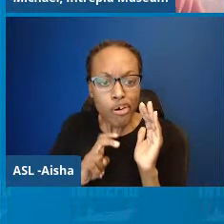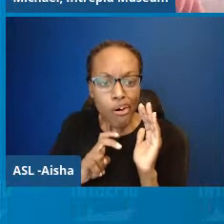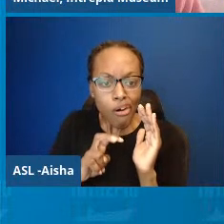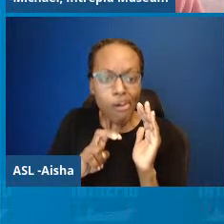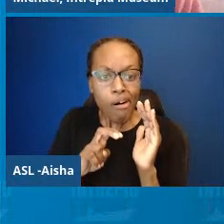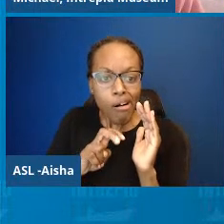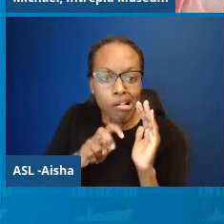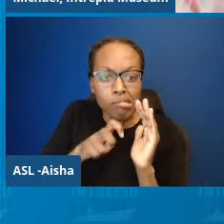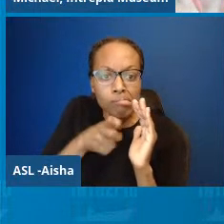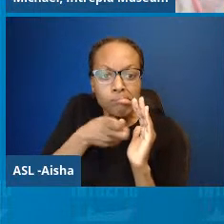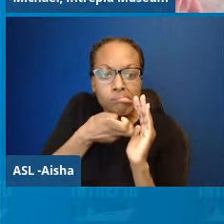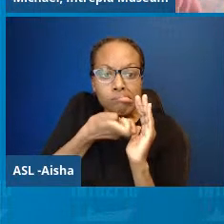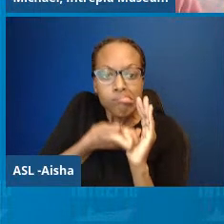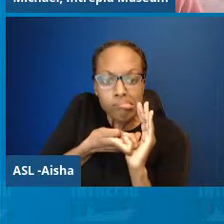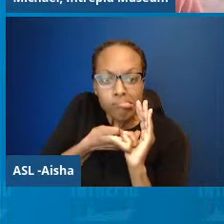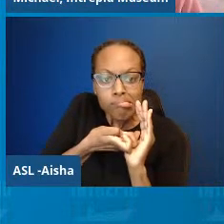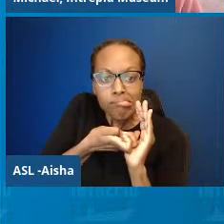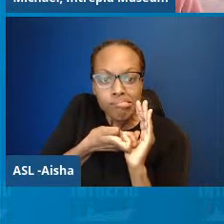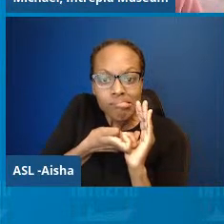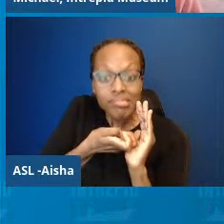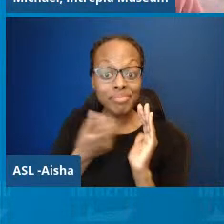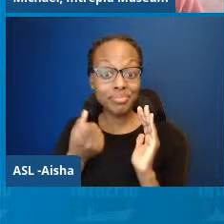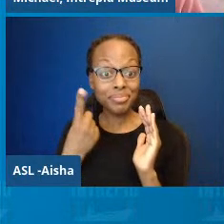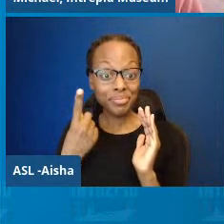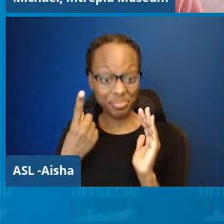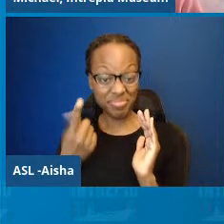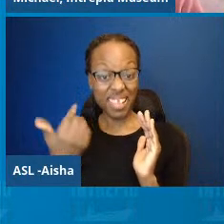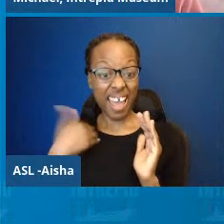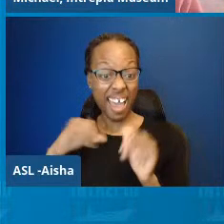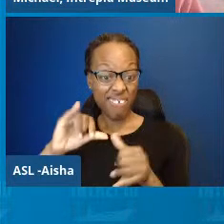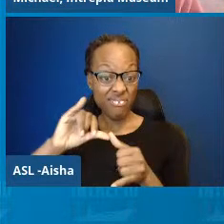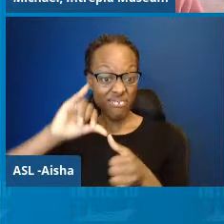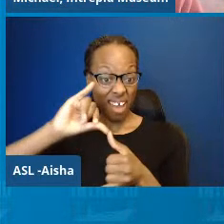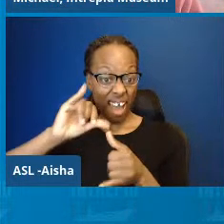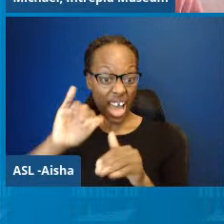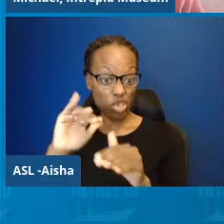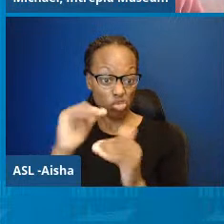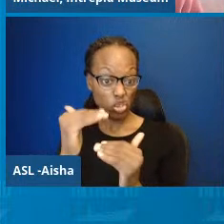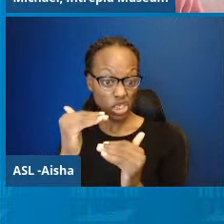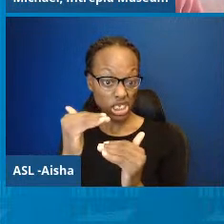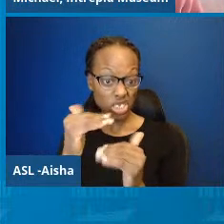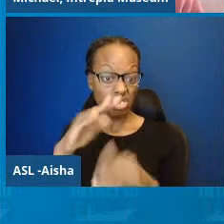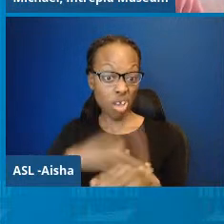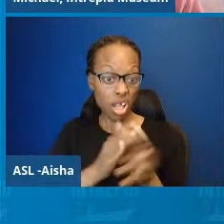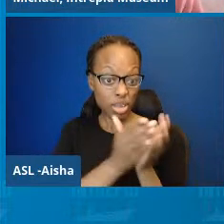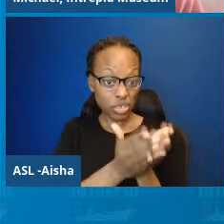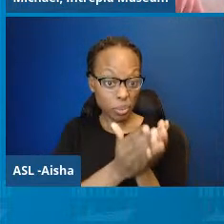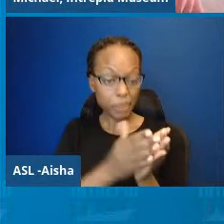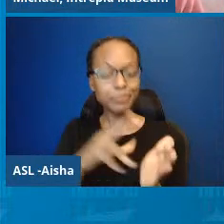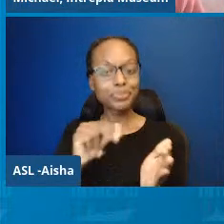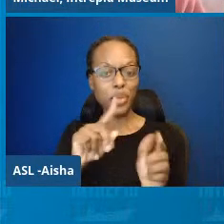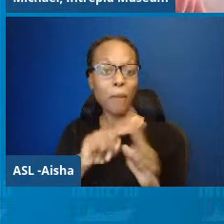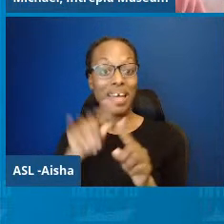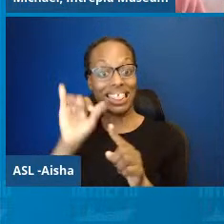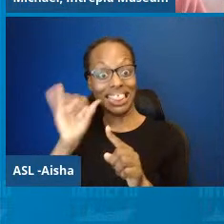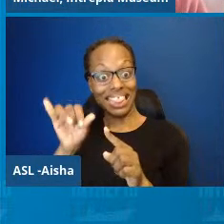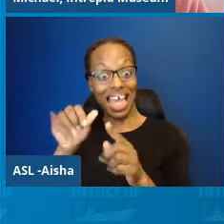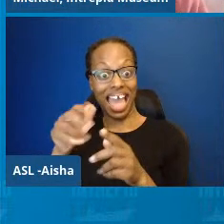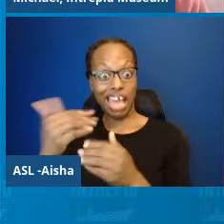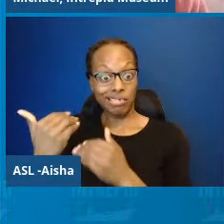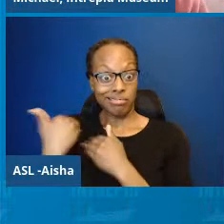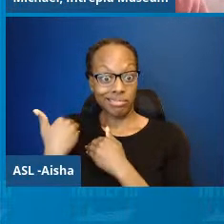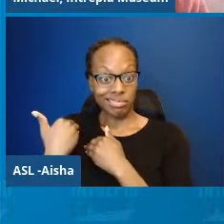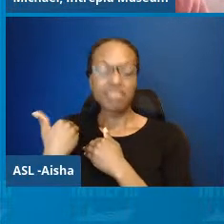height limits or height restrictions on Intrepid, but to be in this position, there definitely were.